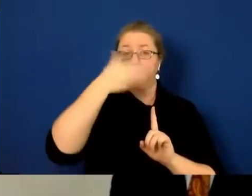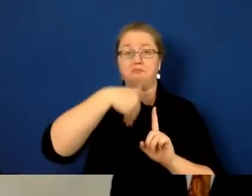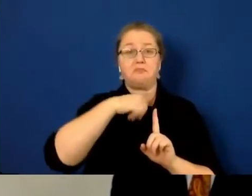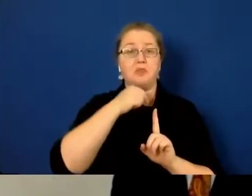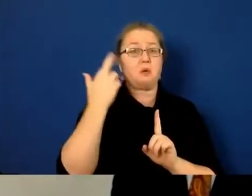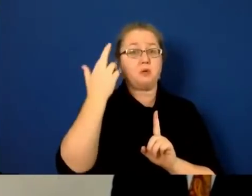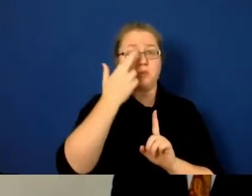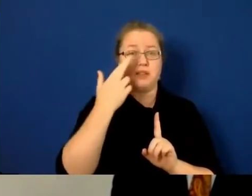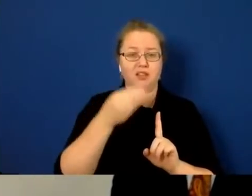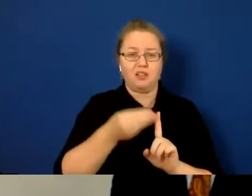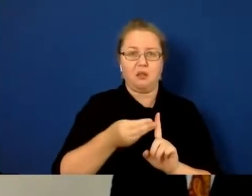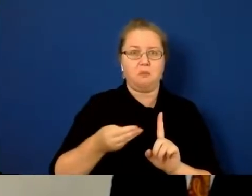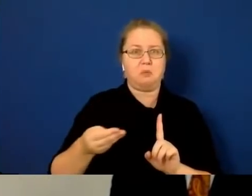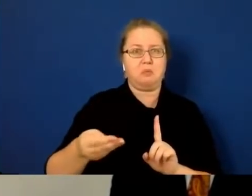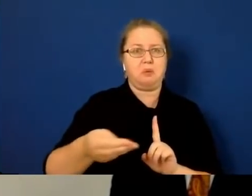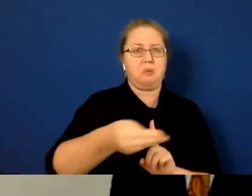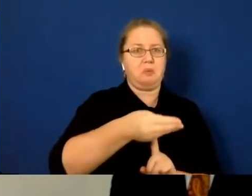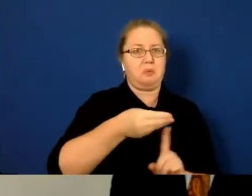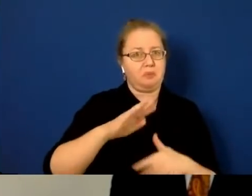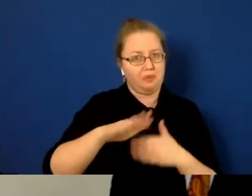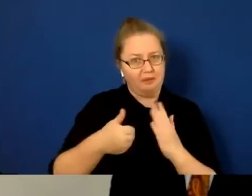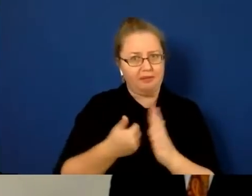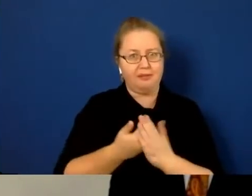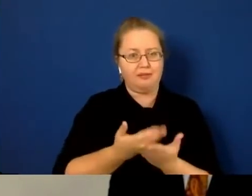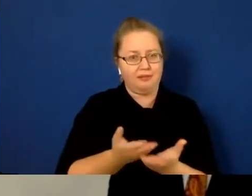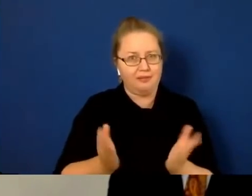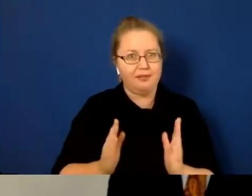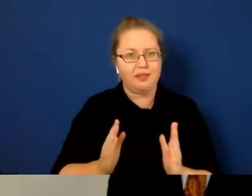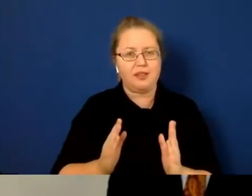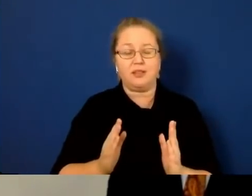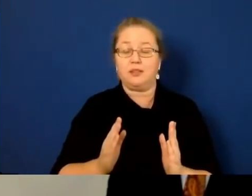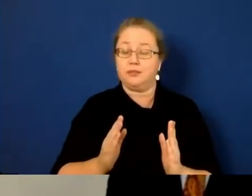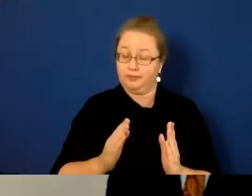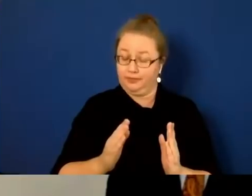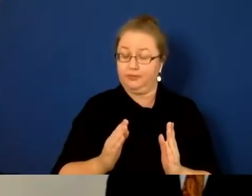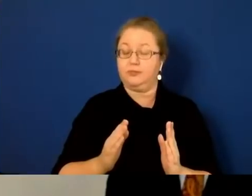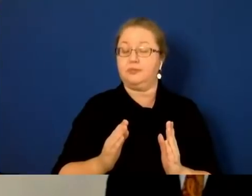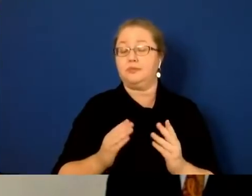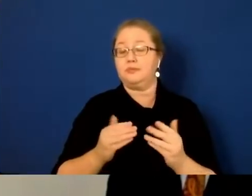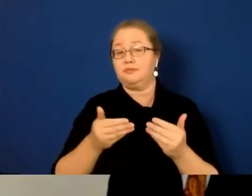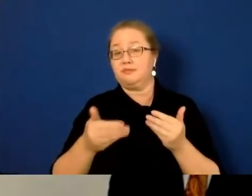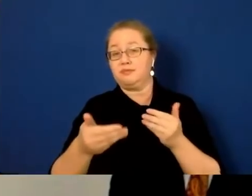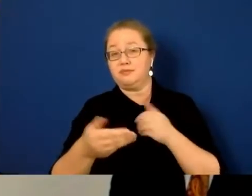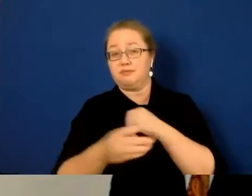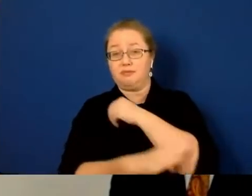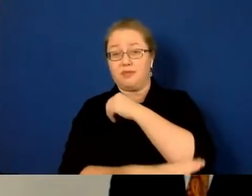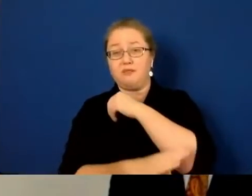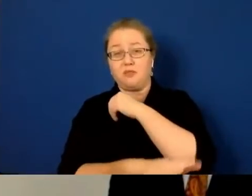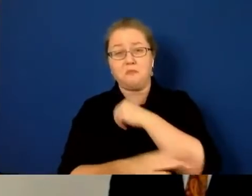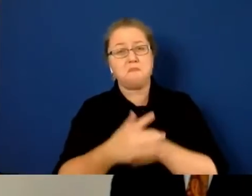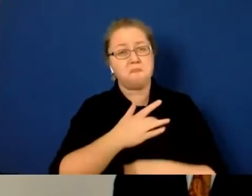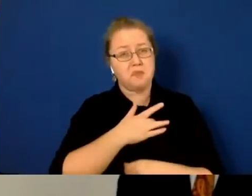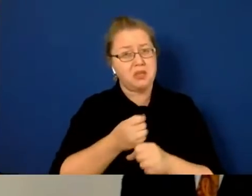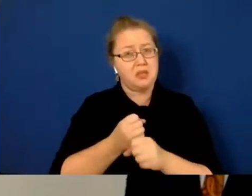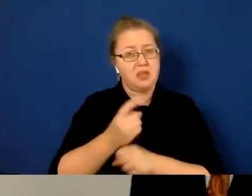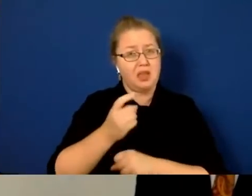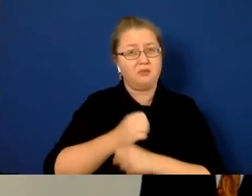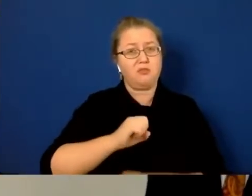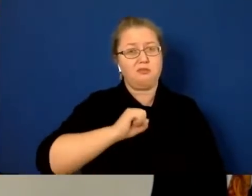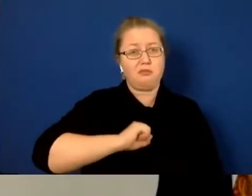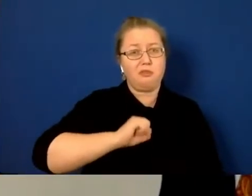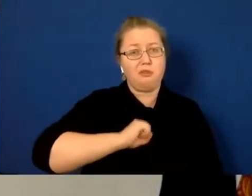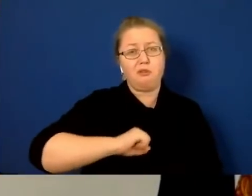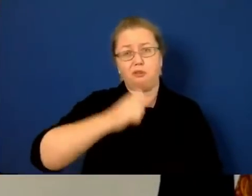of people through several events of that nature, even small events. And I mentioned the tragedy of the woman who